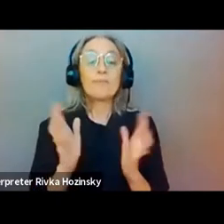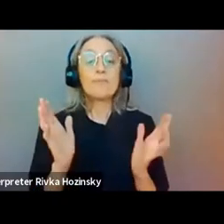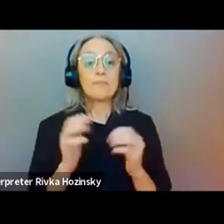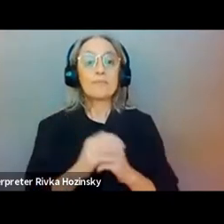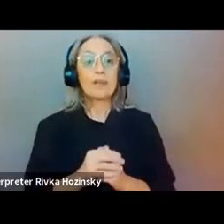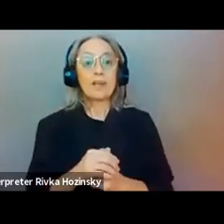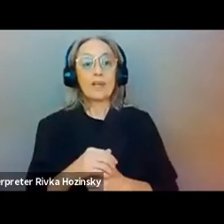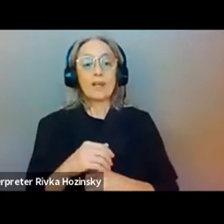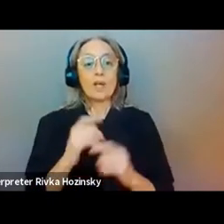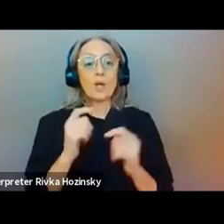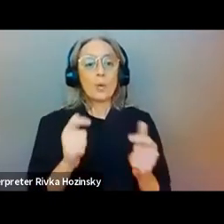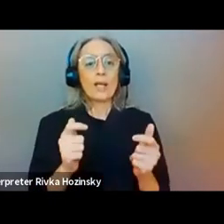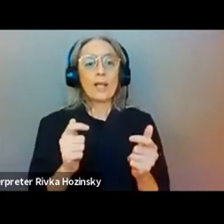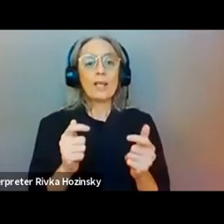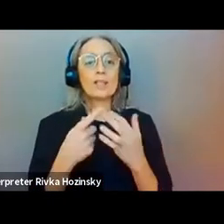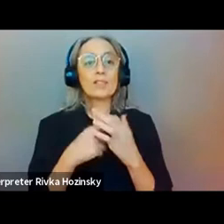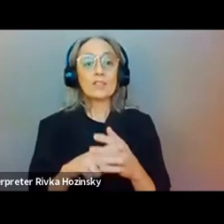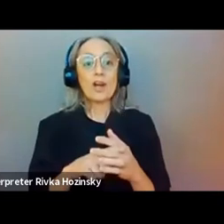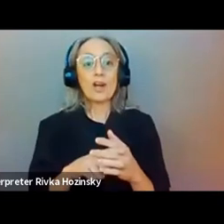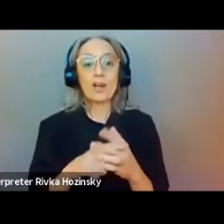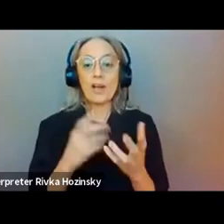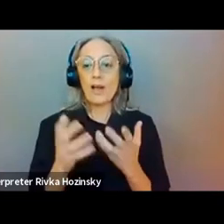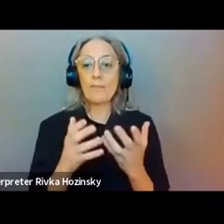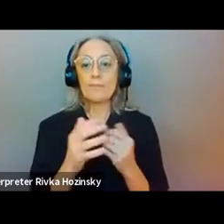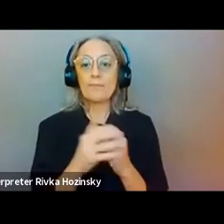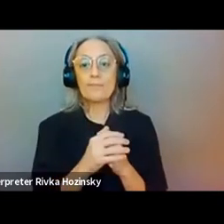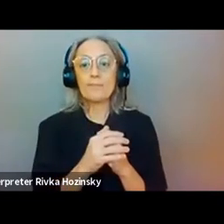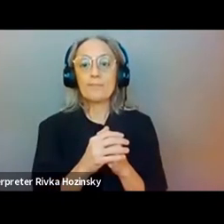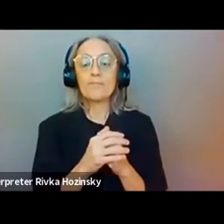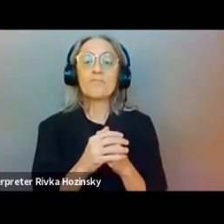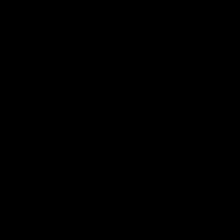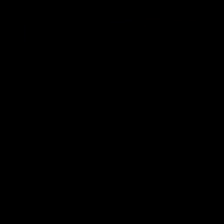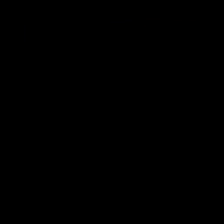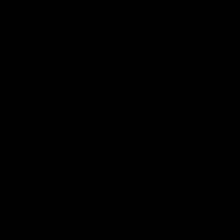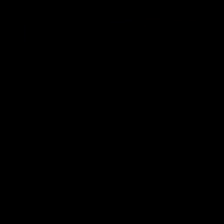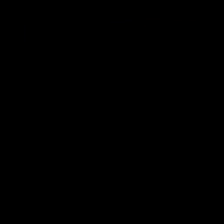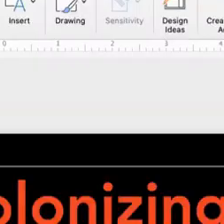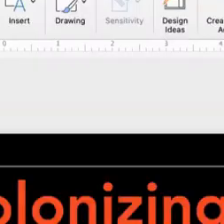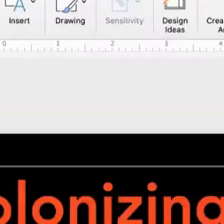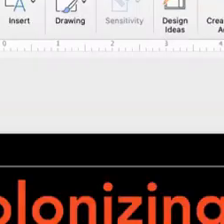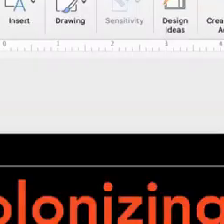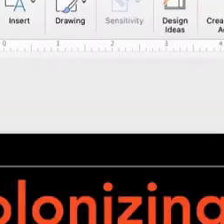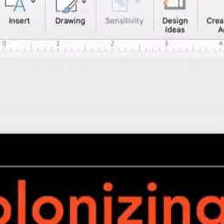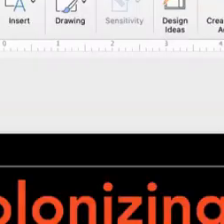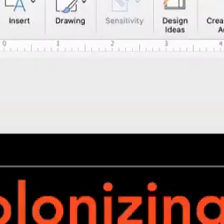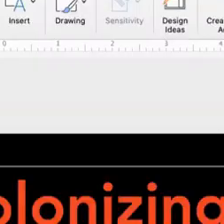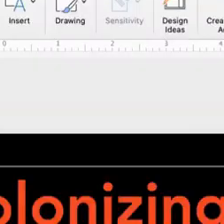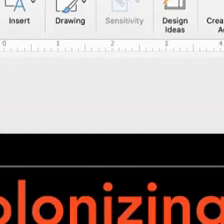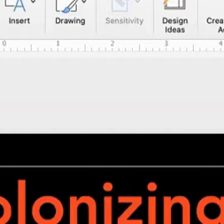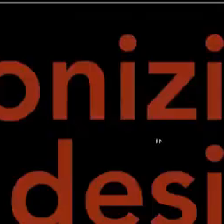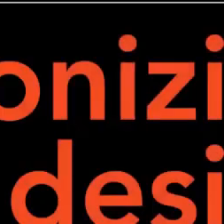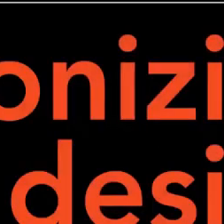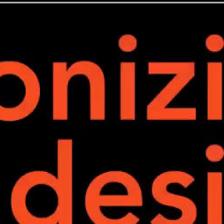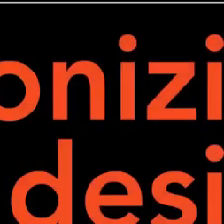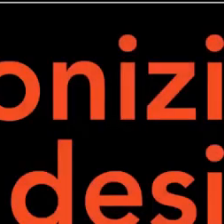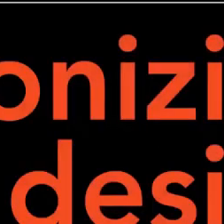quickly just start off by just share my screen for a moment. Can